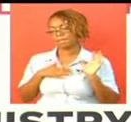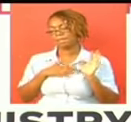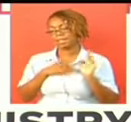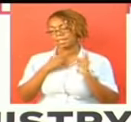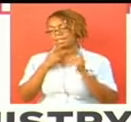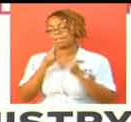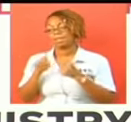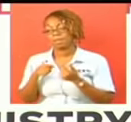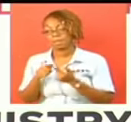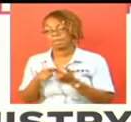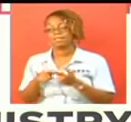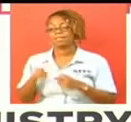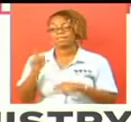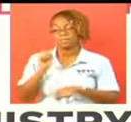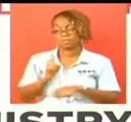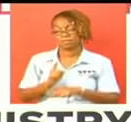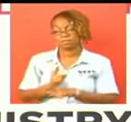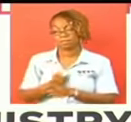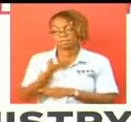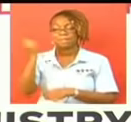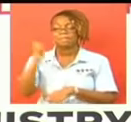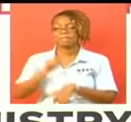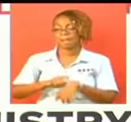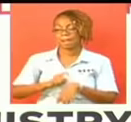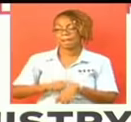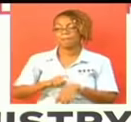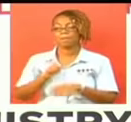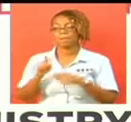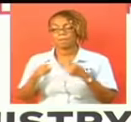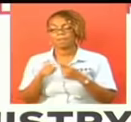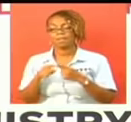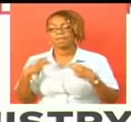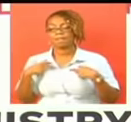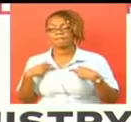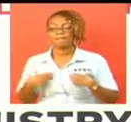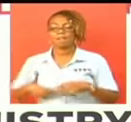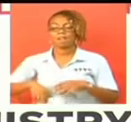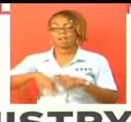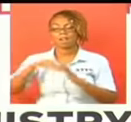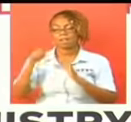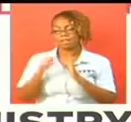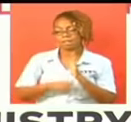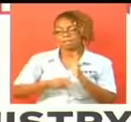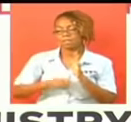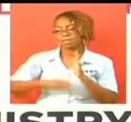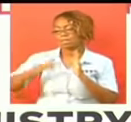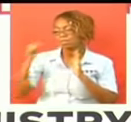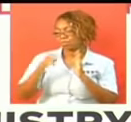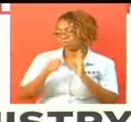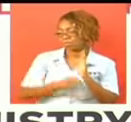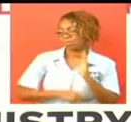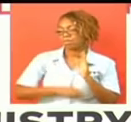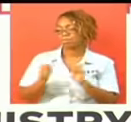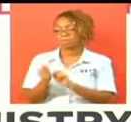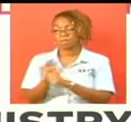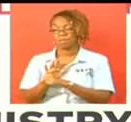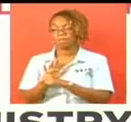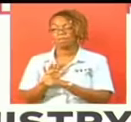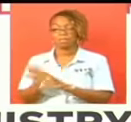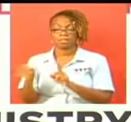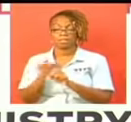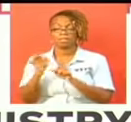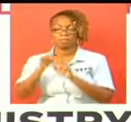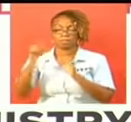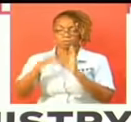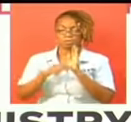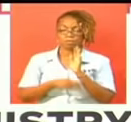epidemiologic situation allows, when cases are at a lower rate, when there's higher levels of vaccination, all of those things put together